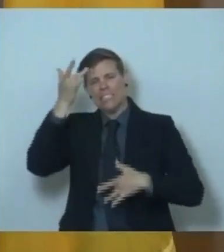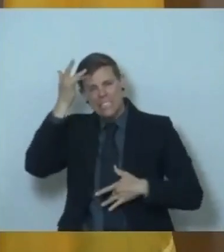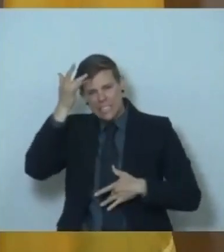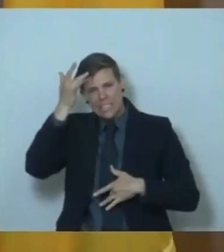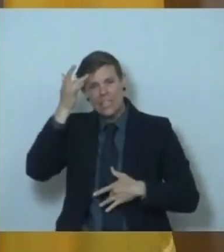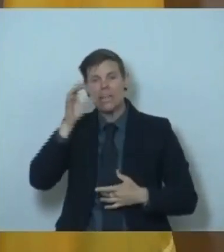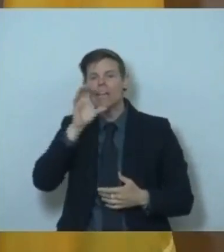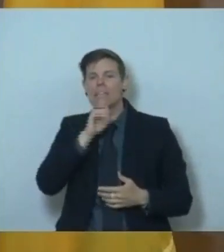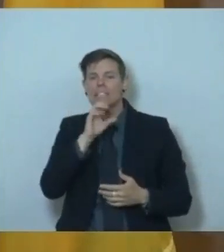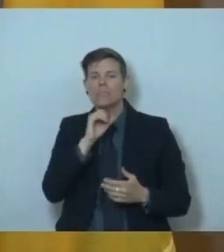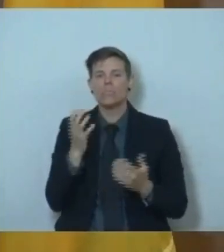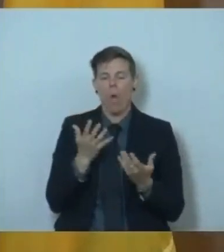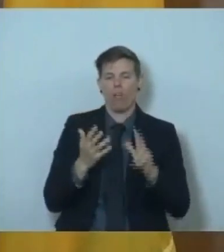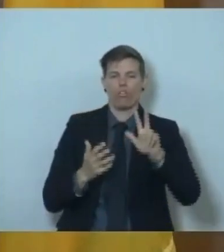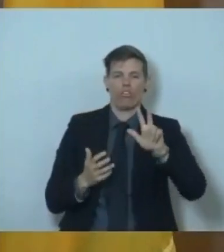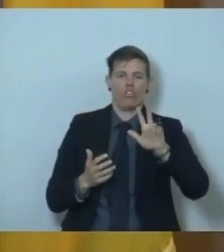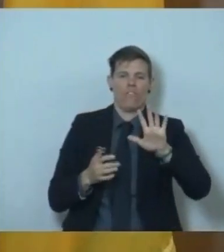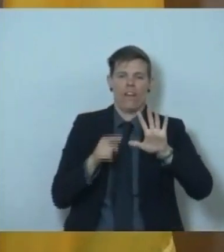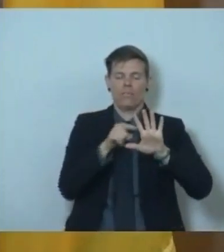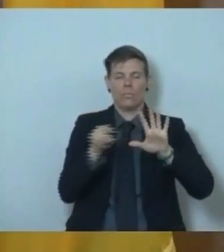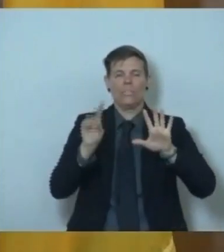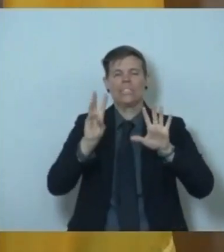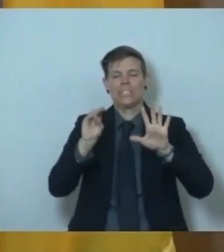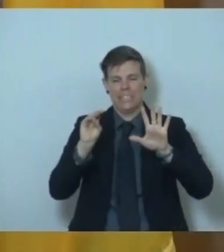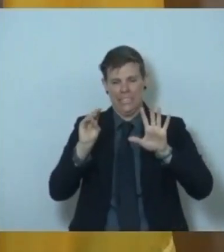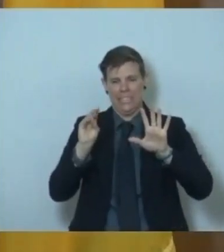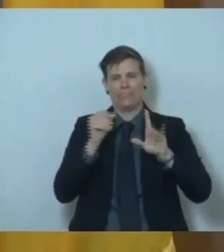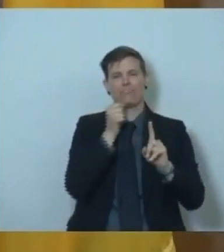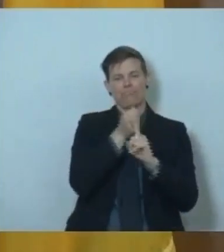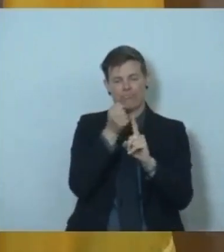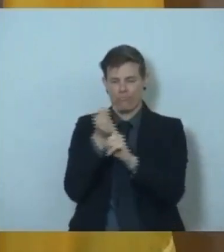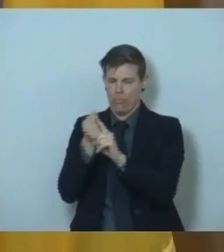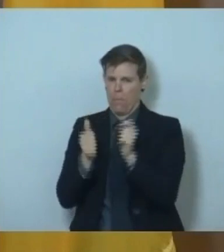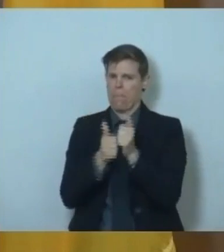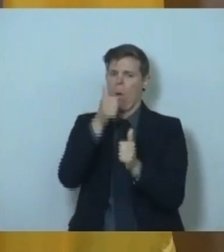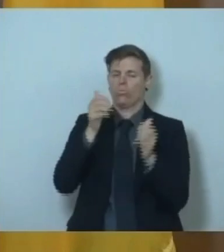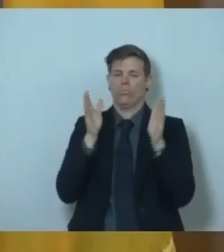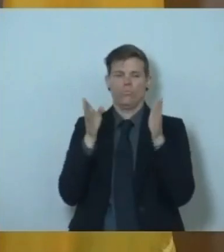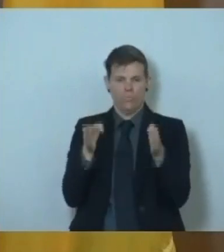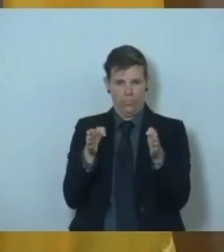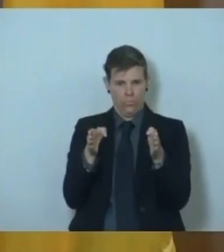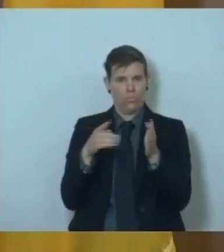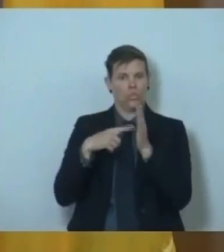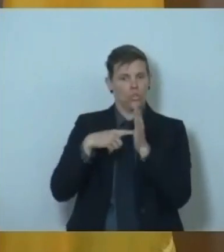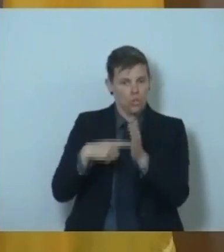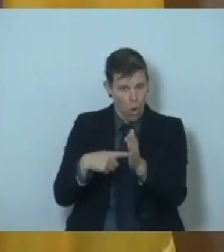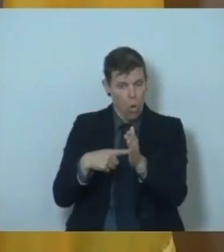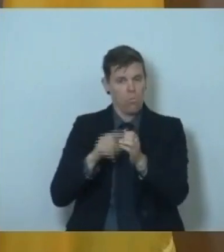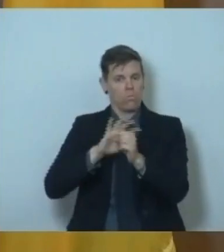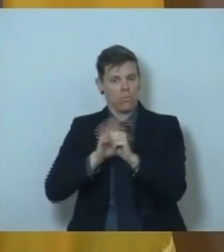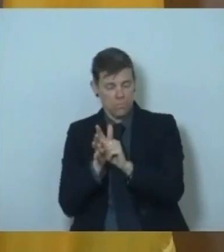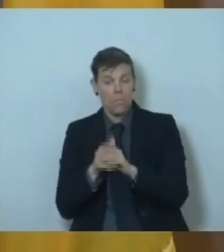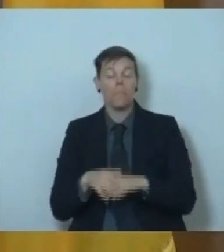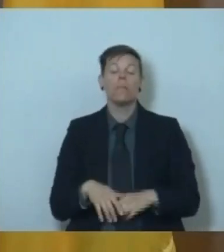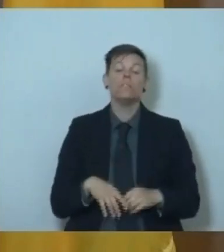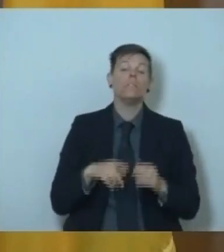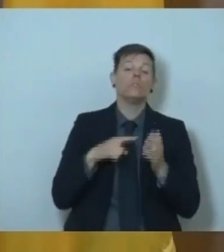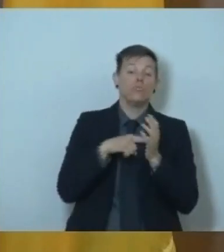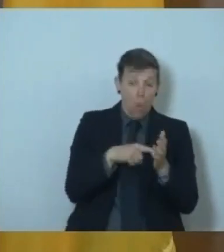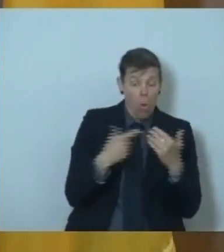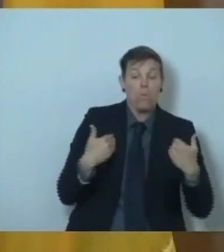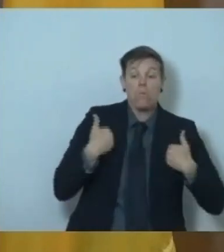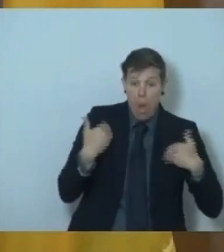range, showing that younger individuals certainly aren't immune from A, contracting the